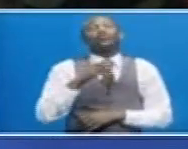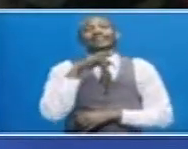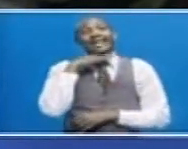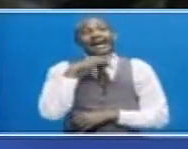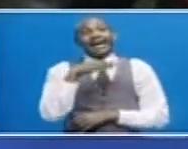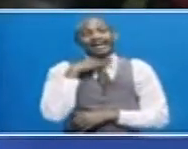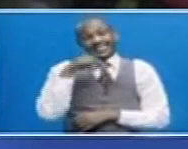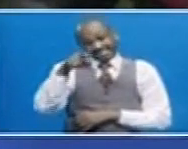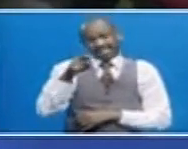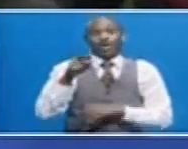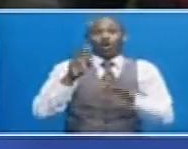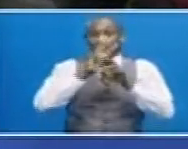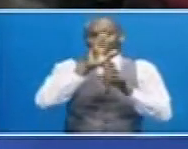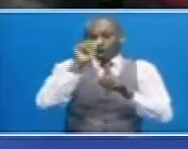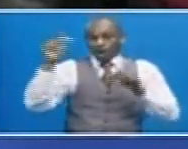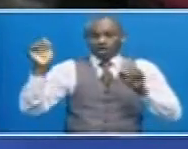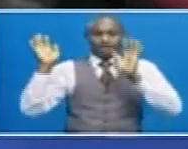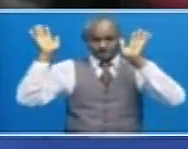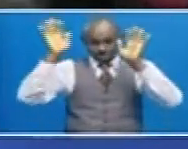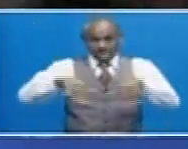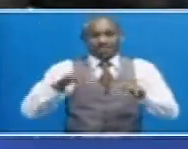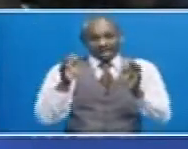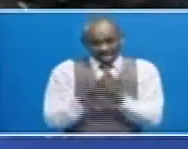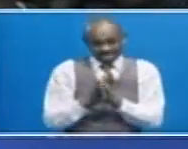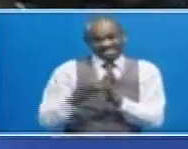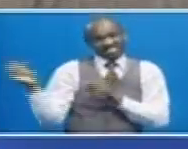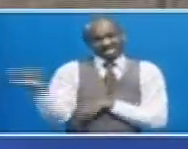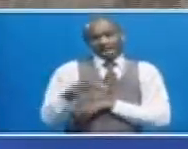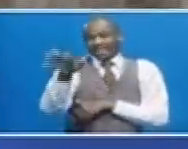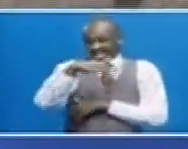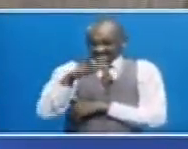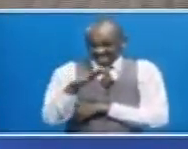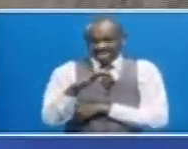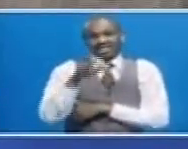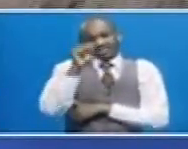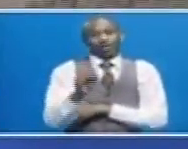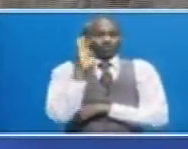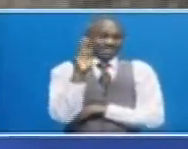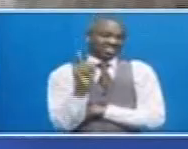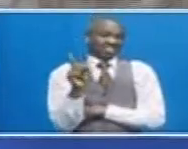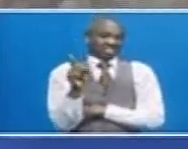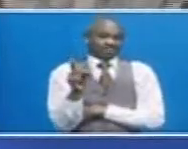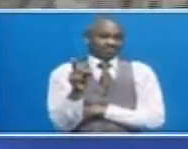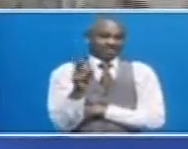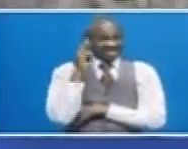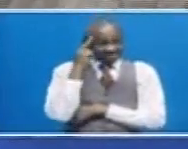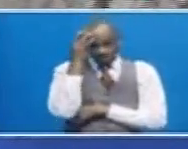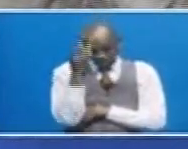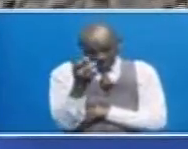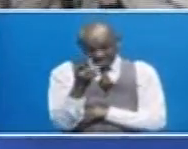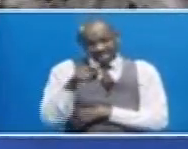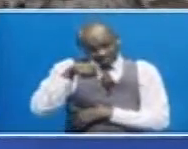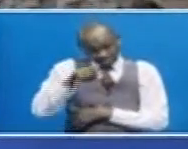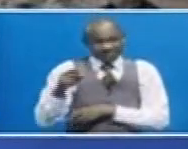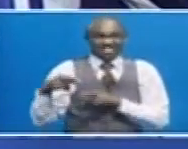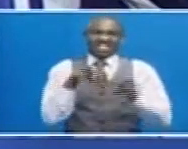their lives when a wall collapsed and covered them at Fort Anyayo informal estate in South Bay, Nairobi. Reason, they are living on